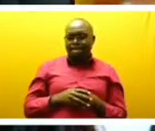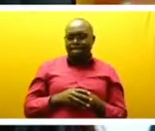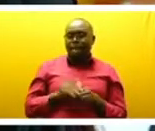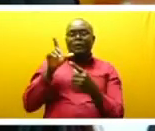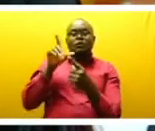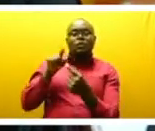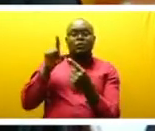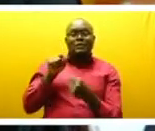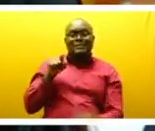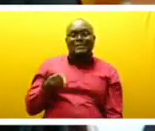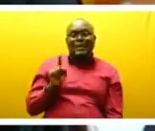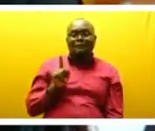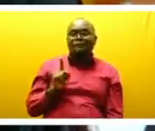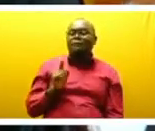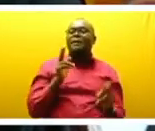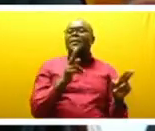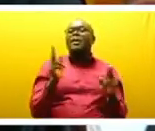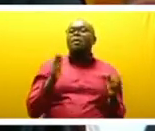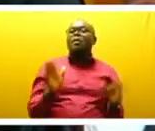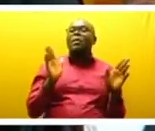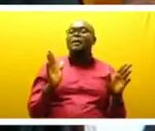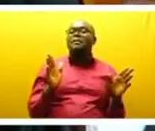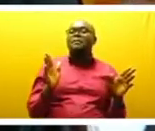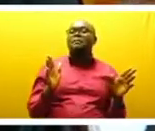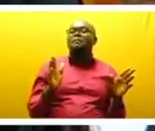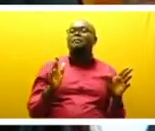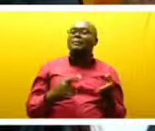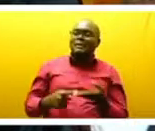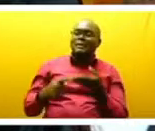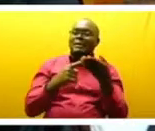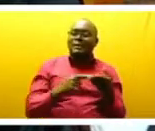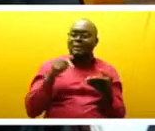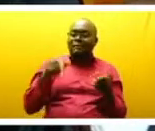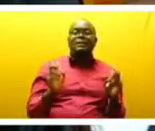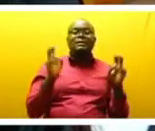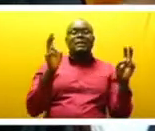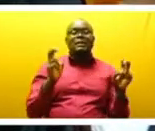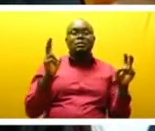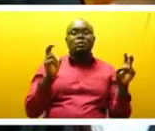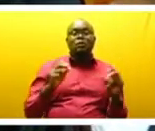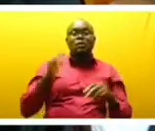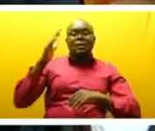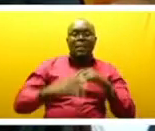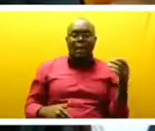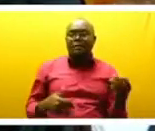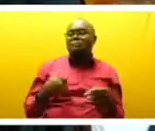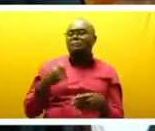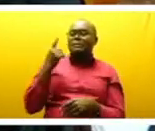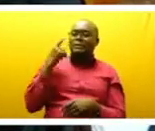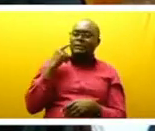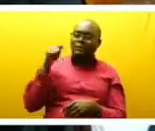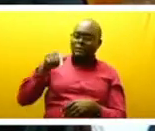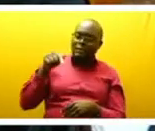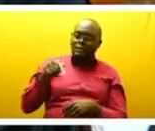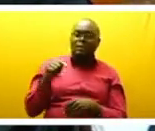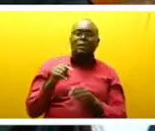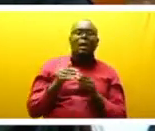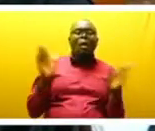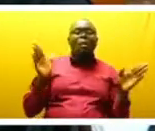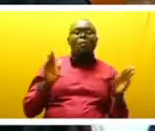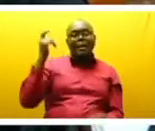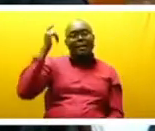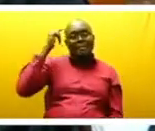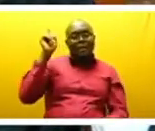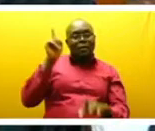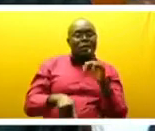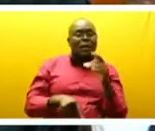has been the norm on discussing this issue instead of looking at it soberly. We can't stop